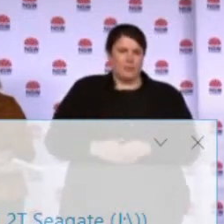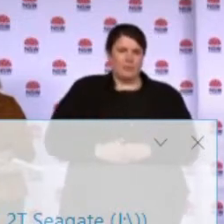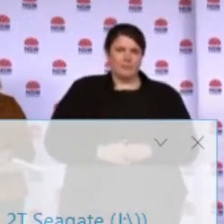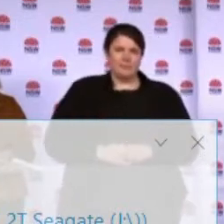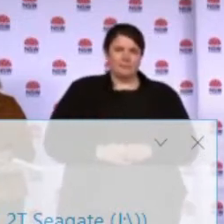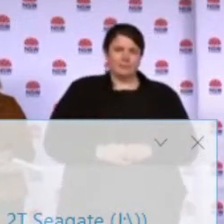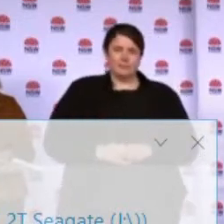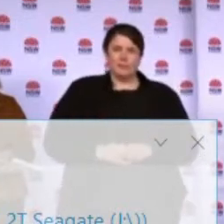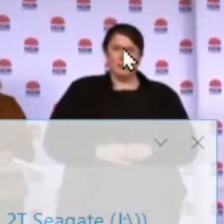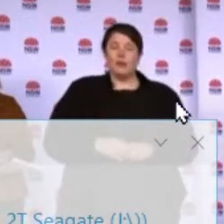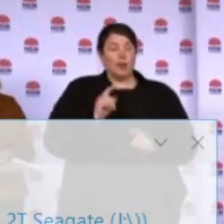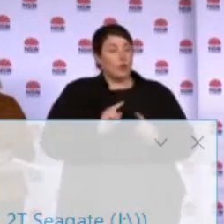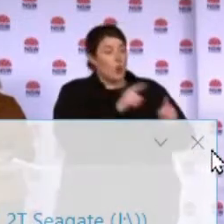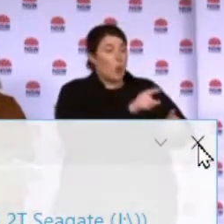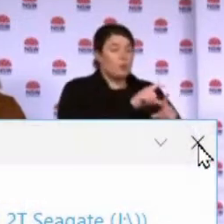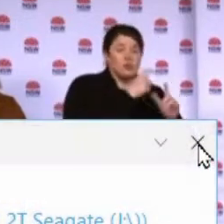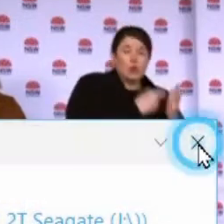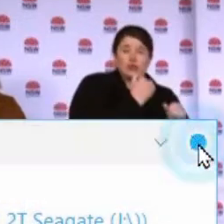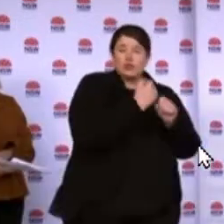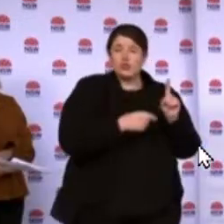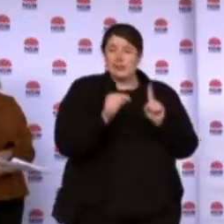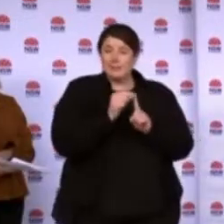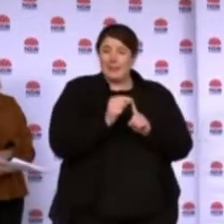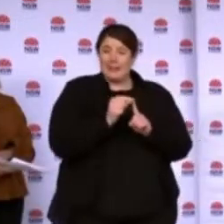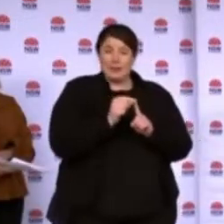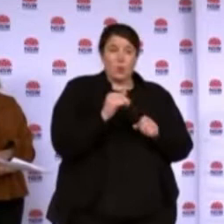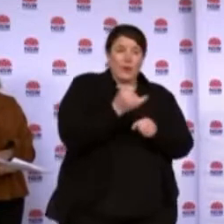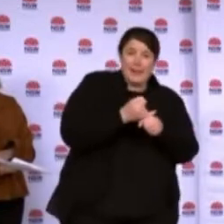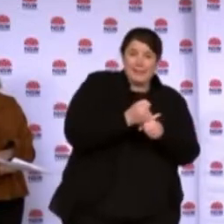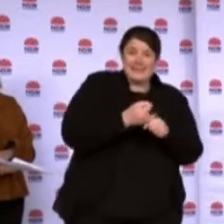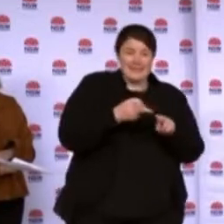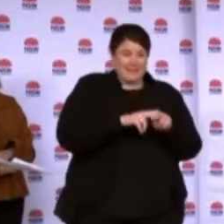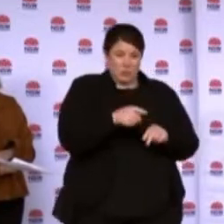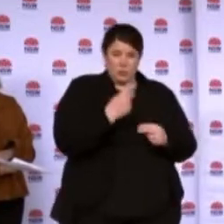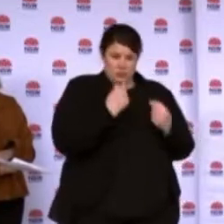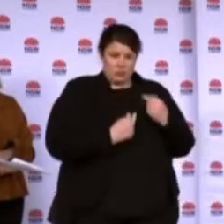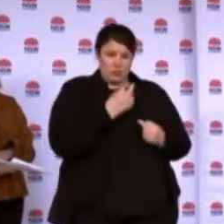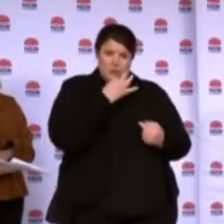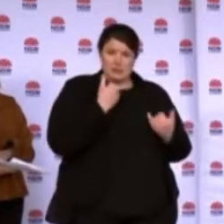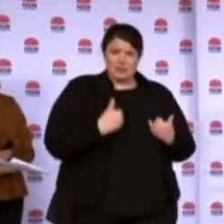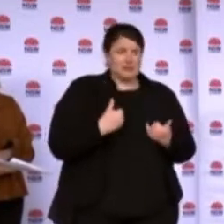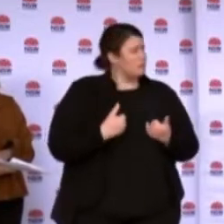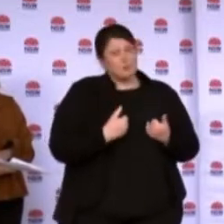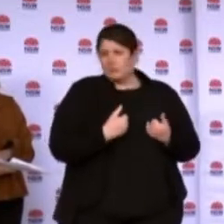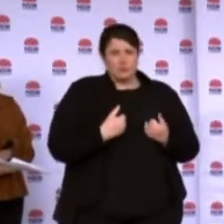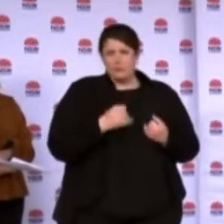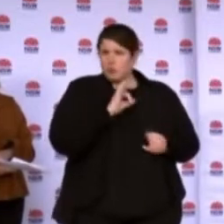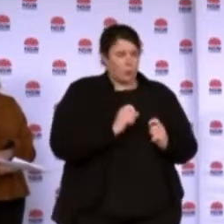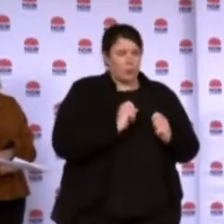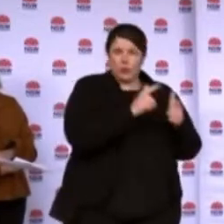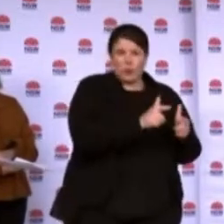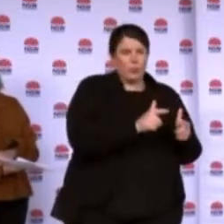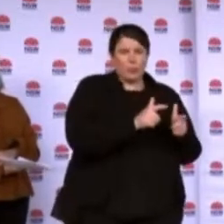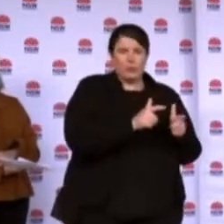And obviously avoid GP clinics or medical centres or pharmacists if you feel you might have the disease. Do not go into those areas